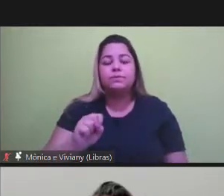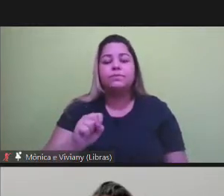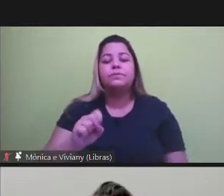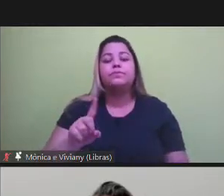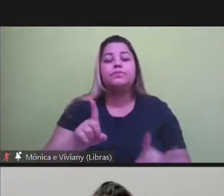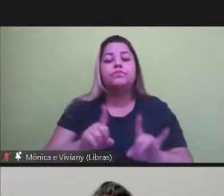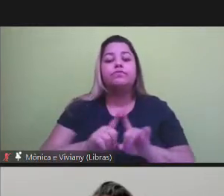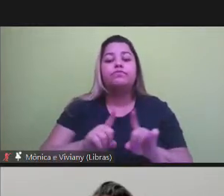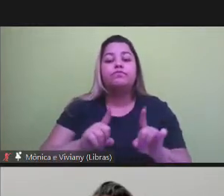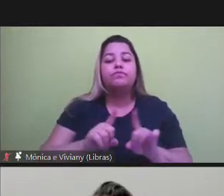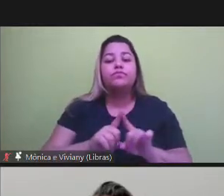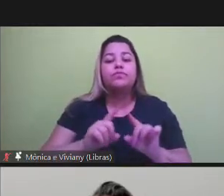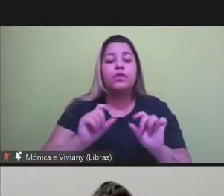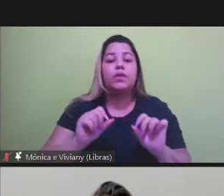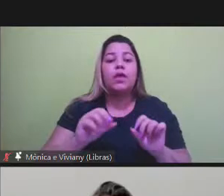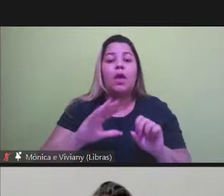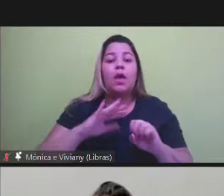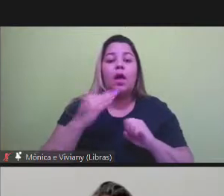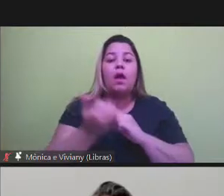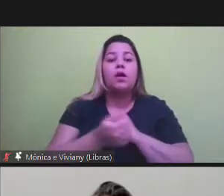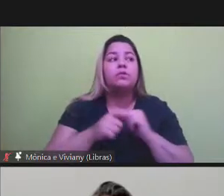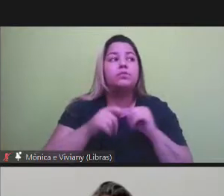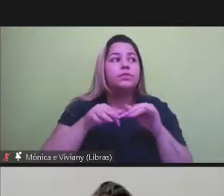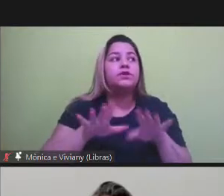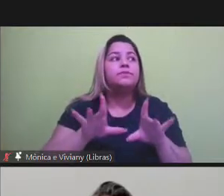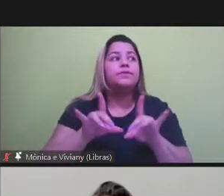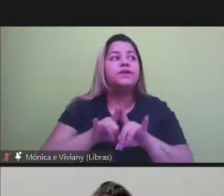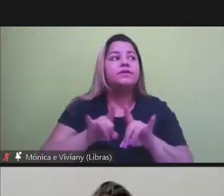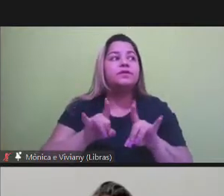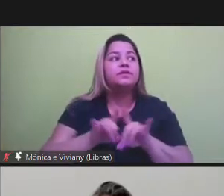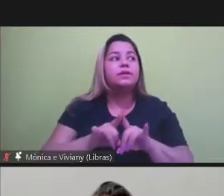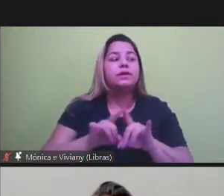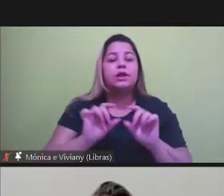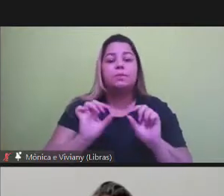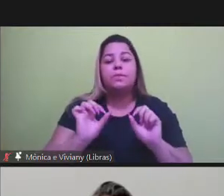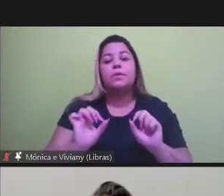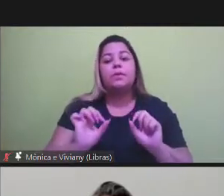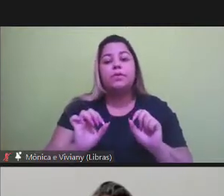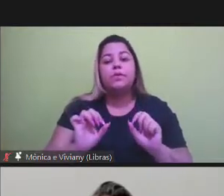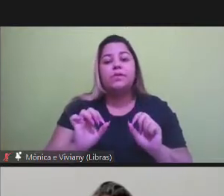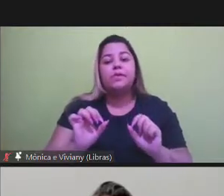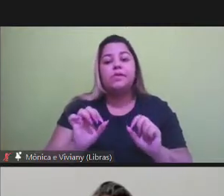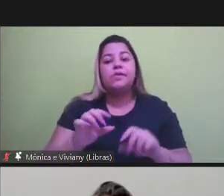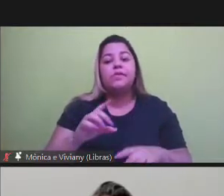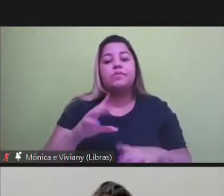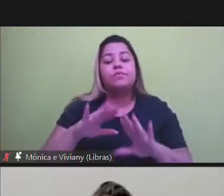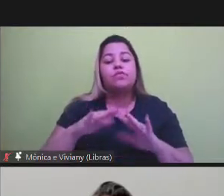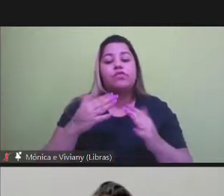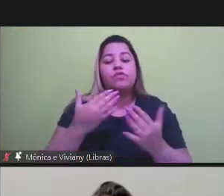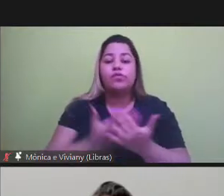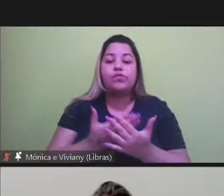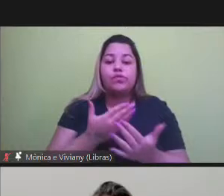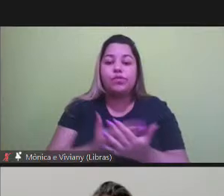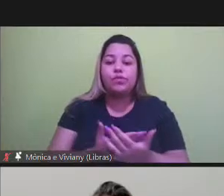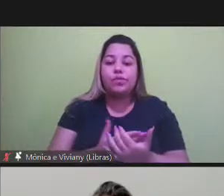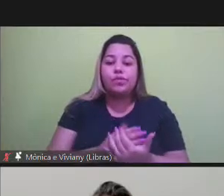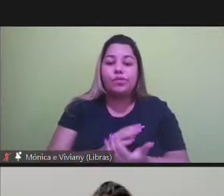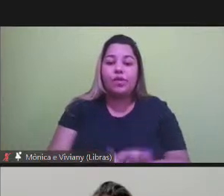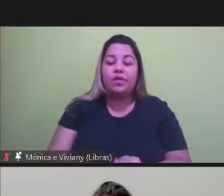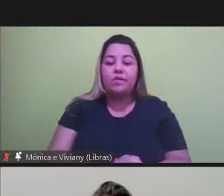developing throughout the period of the pandemic to the families, through the